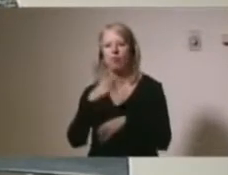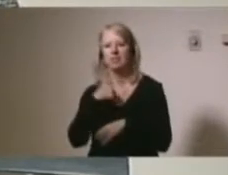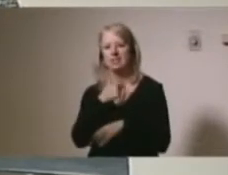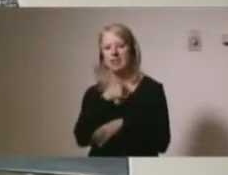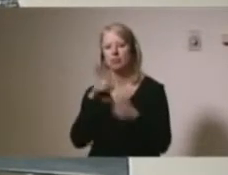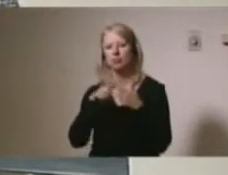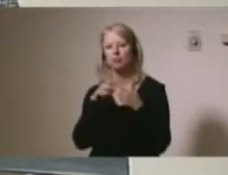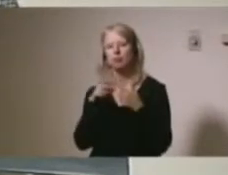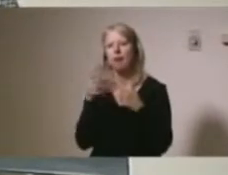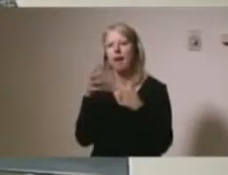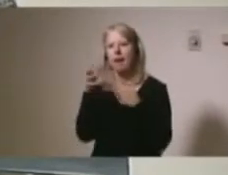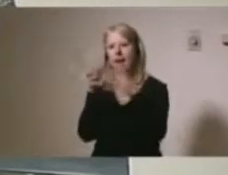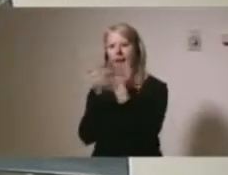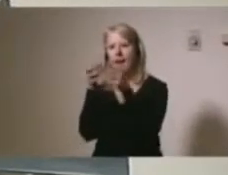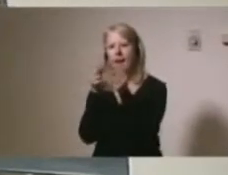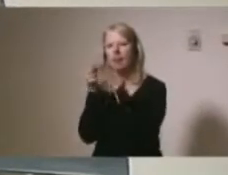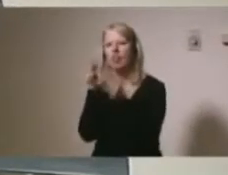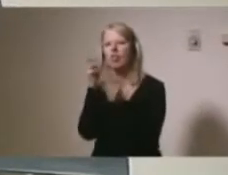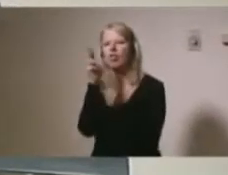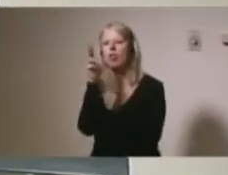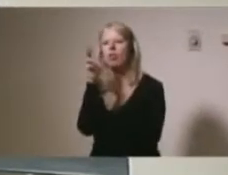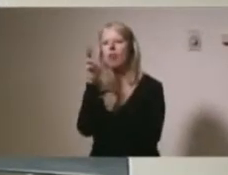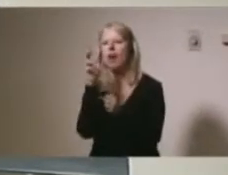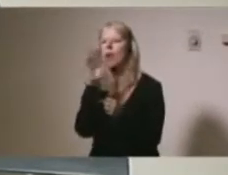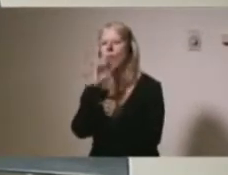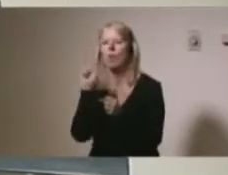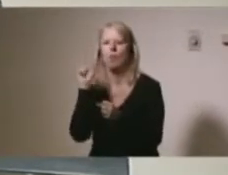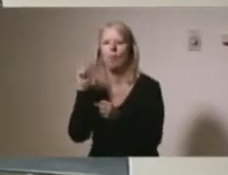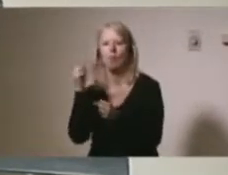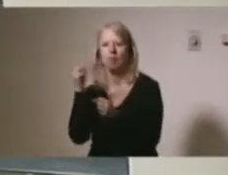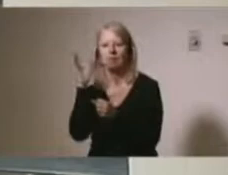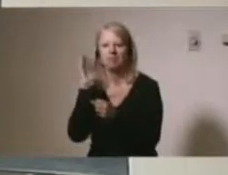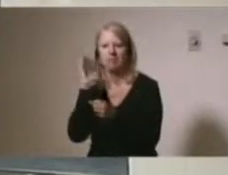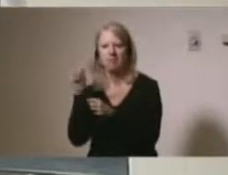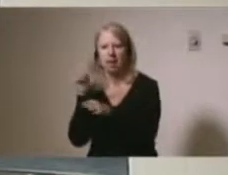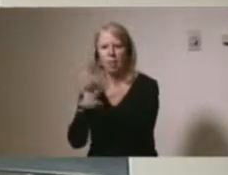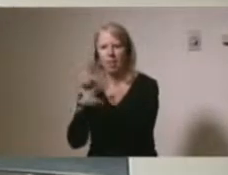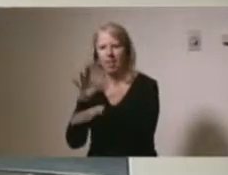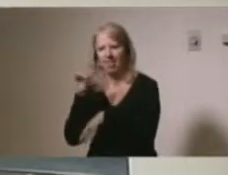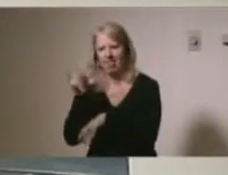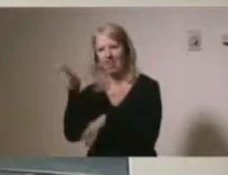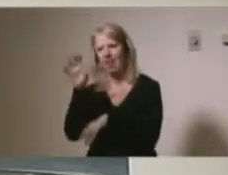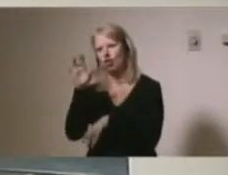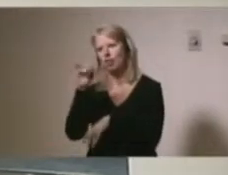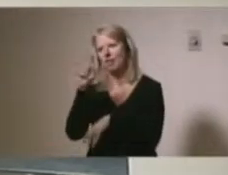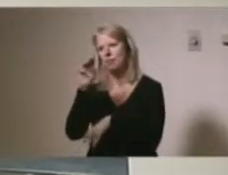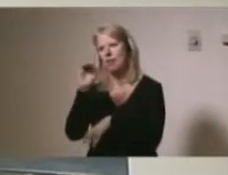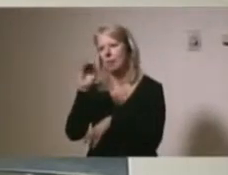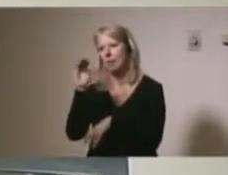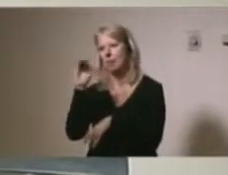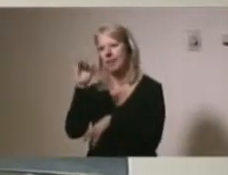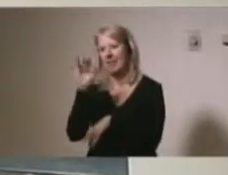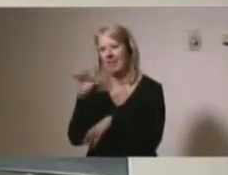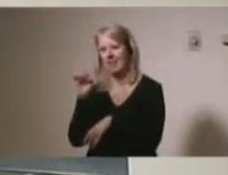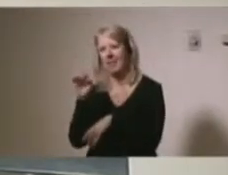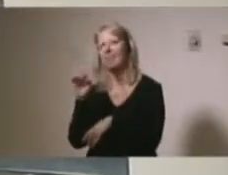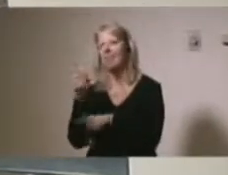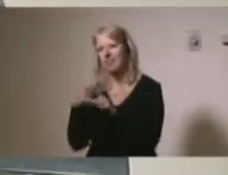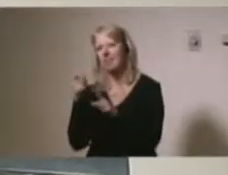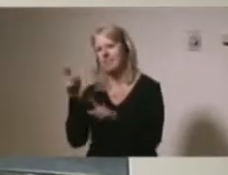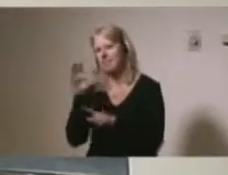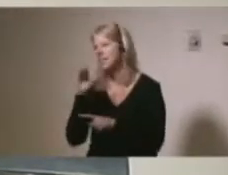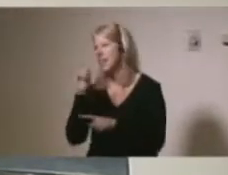hire 300 former employees of Crédit Immobilier de France. That's imposed on us by the